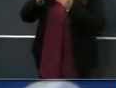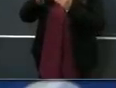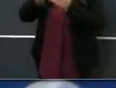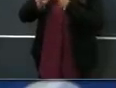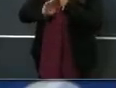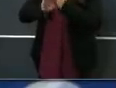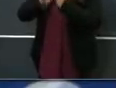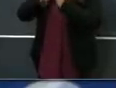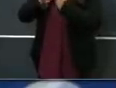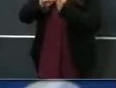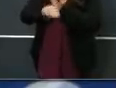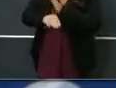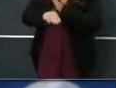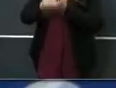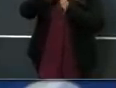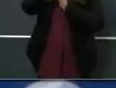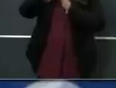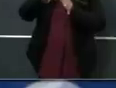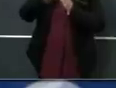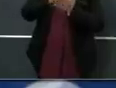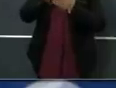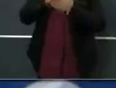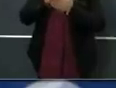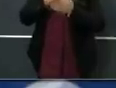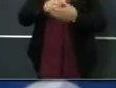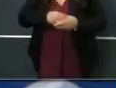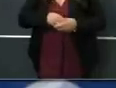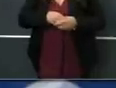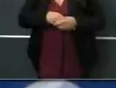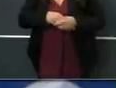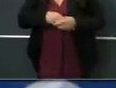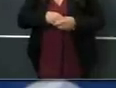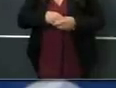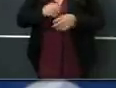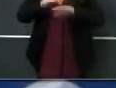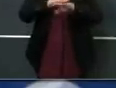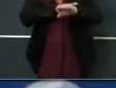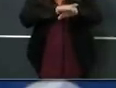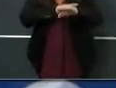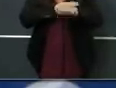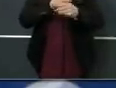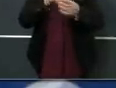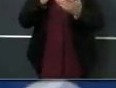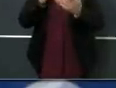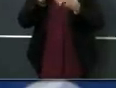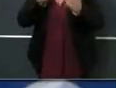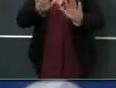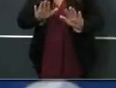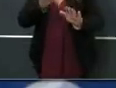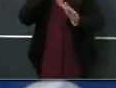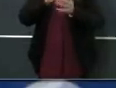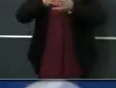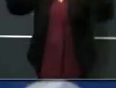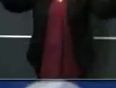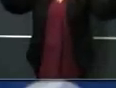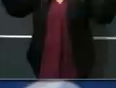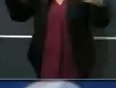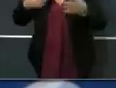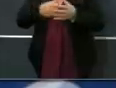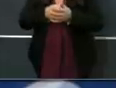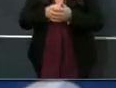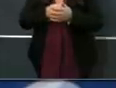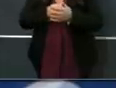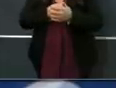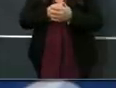opportunity to truly bend down this curve, not just see it slow down and flatten. And we, of course, will be